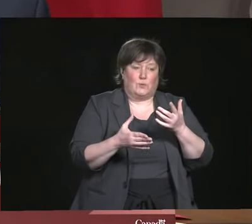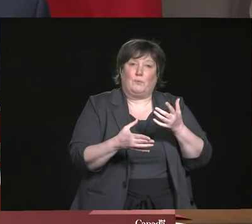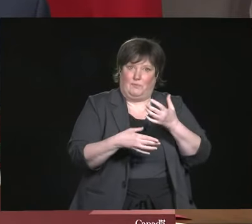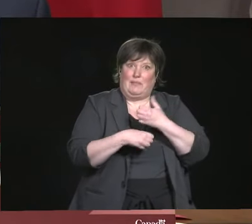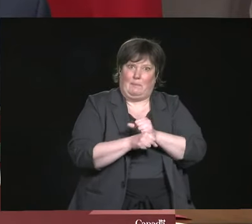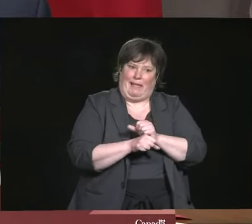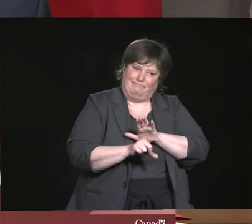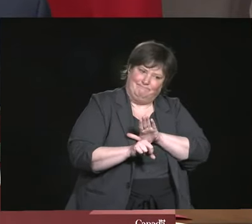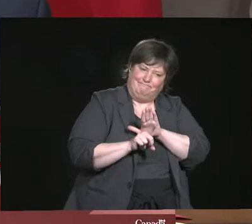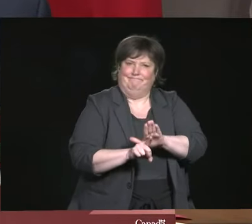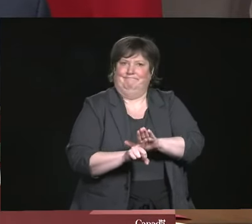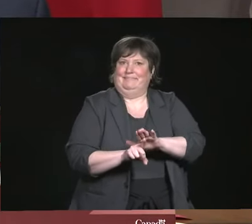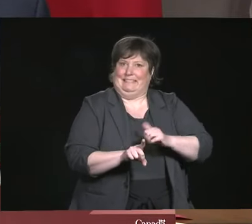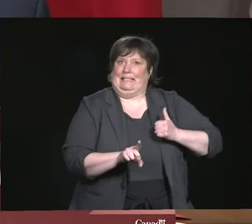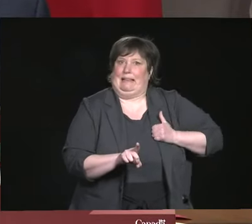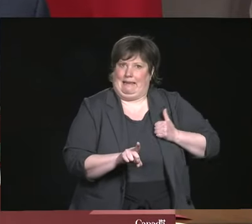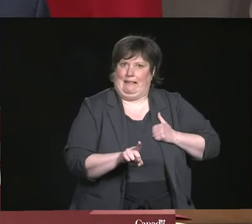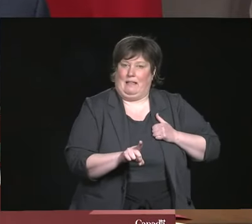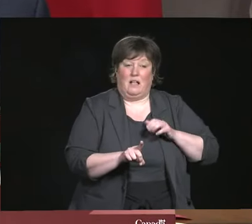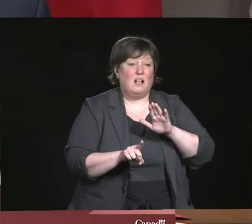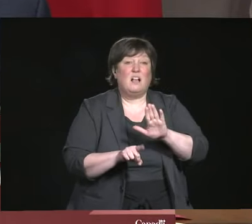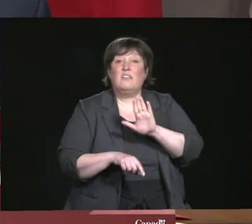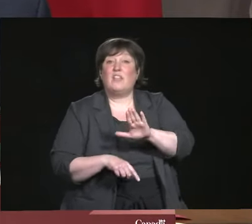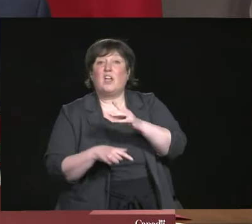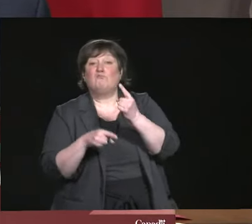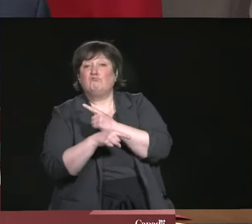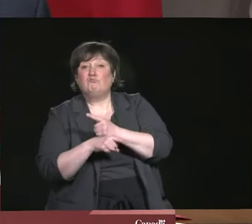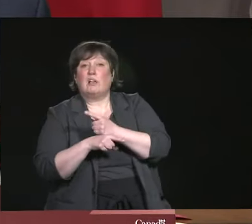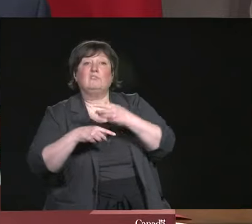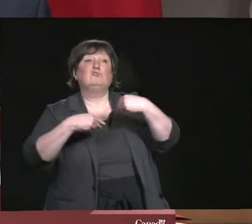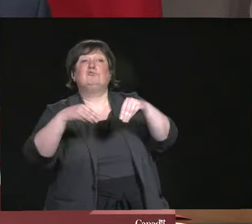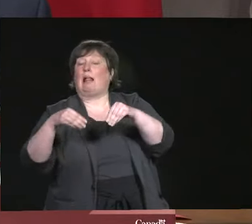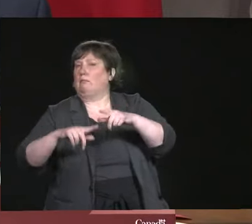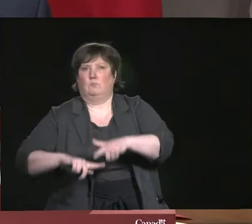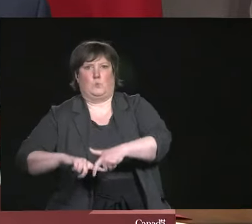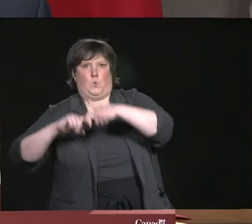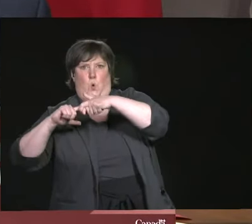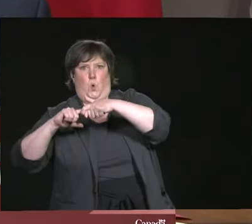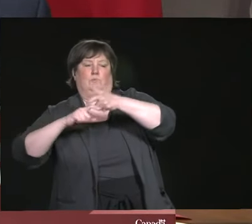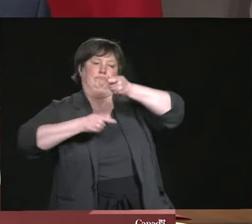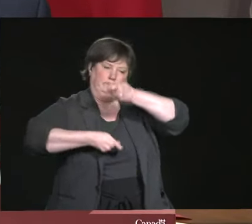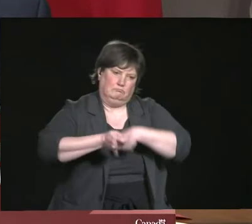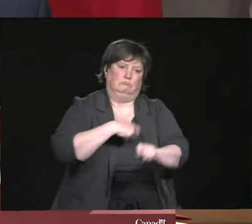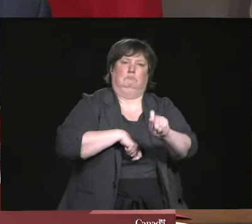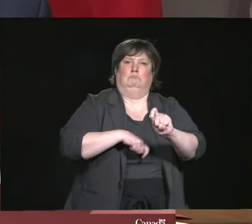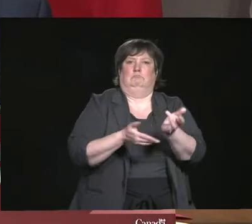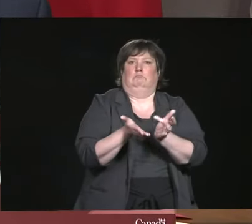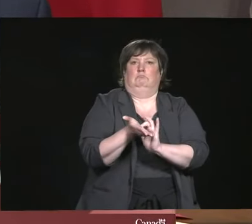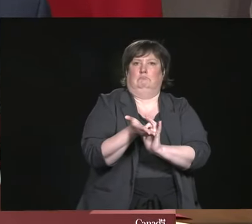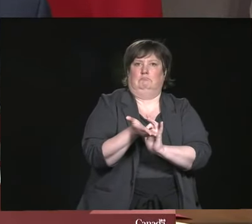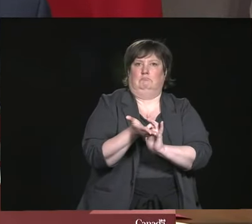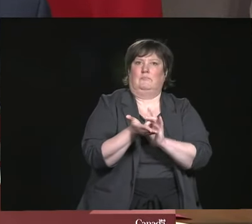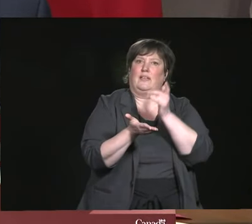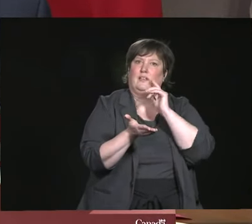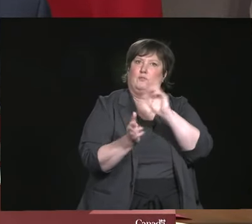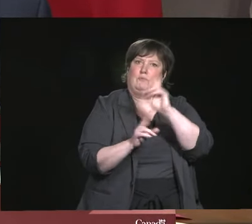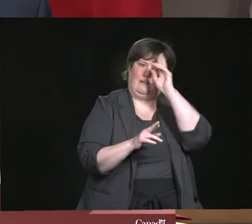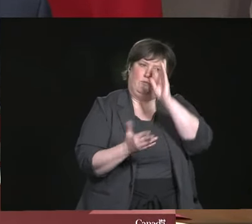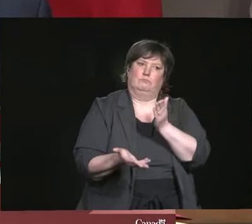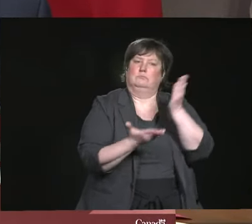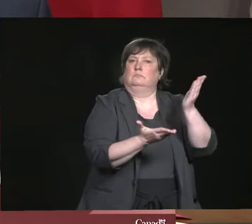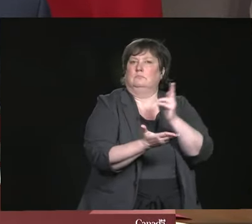retooling to provide solutions to Canadians, particularly for frontline healthcare workers and to support our healthcare